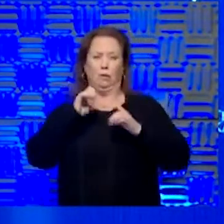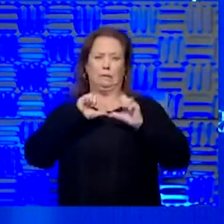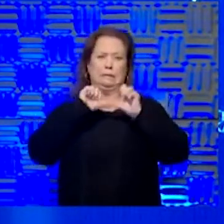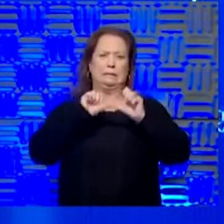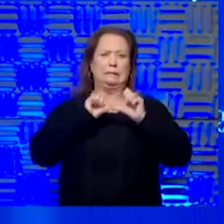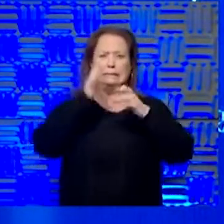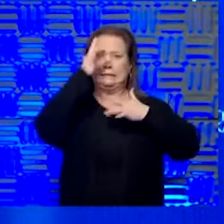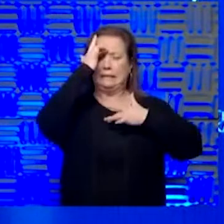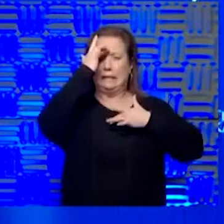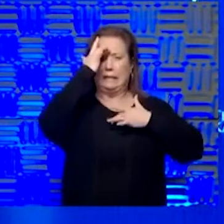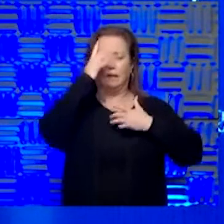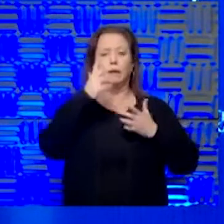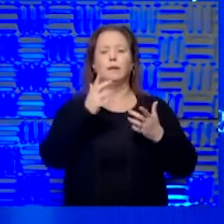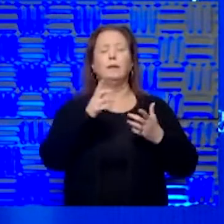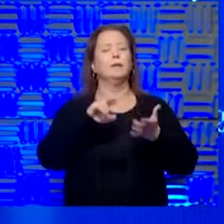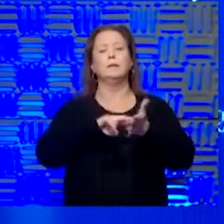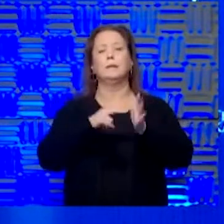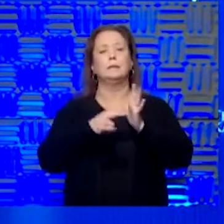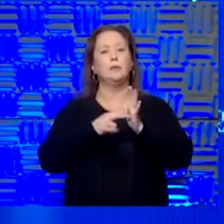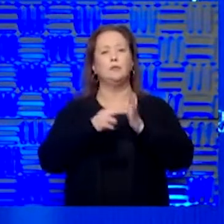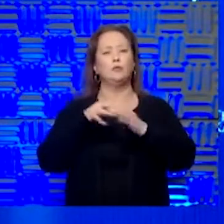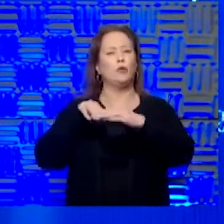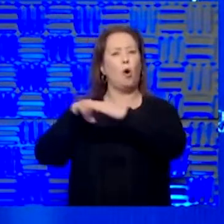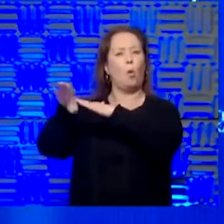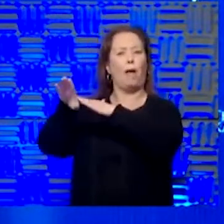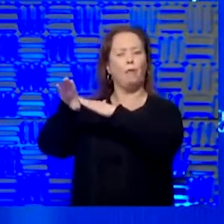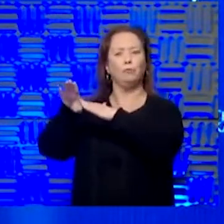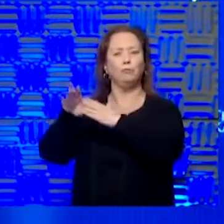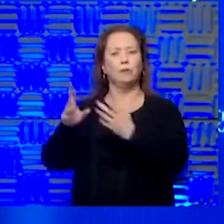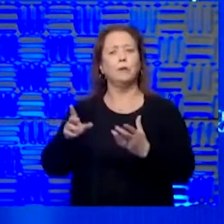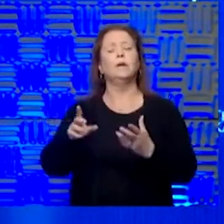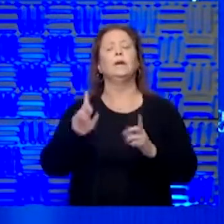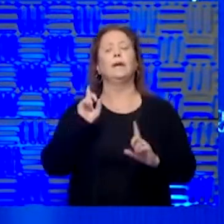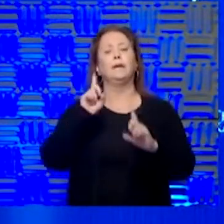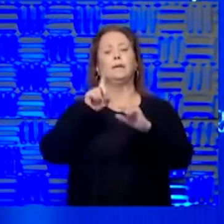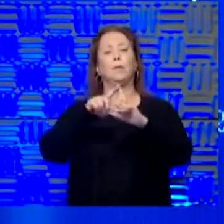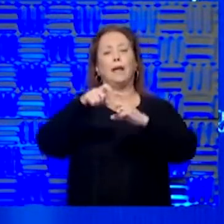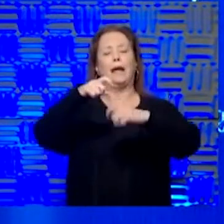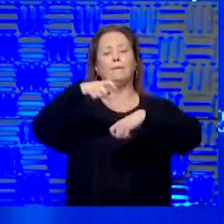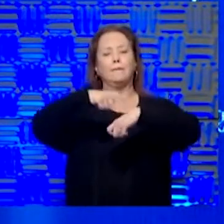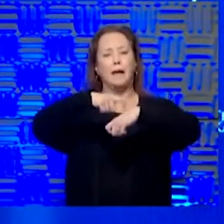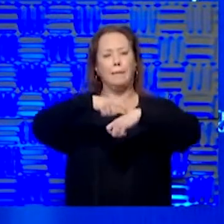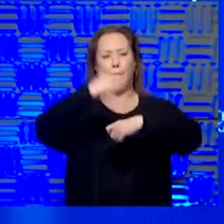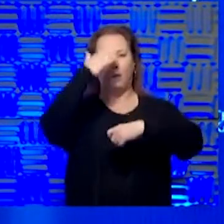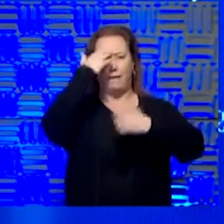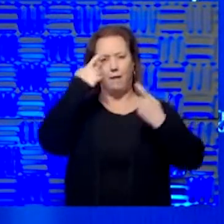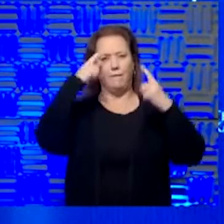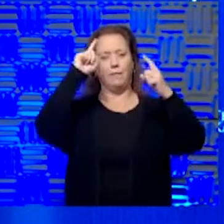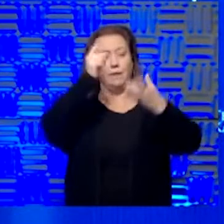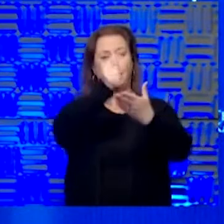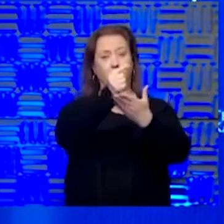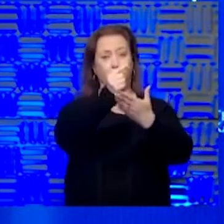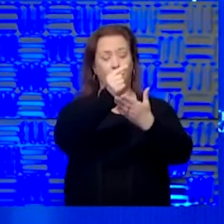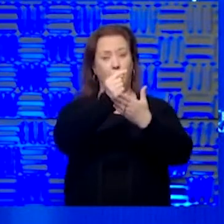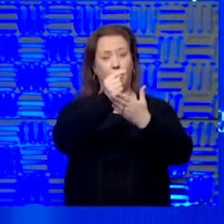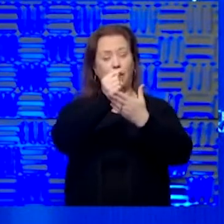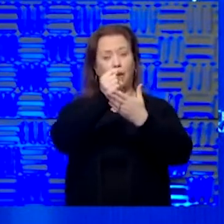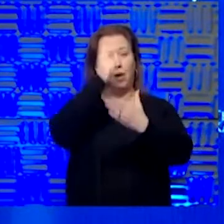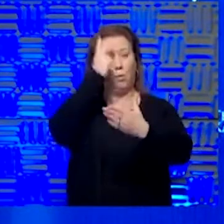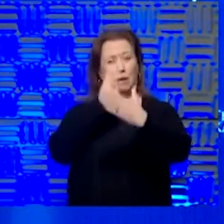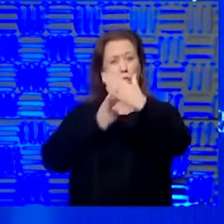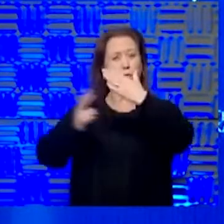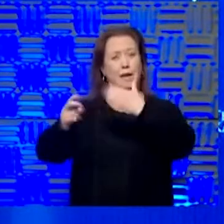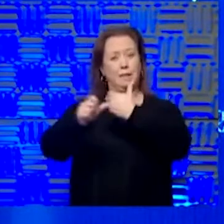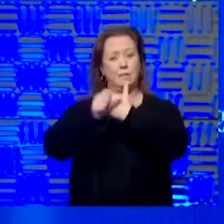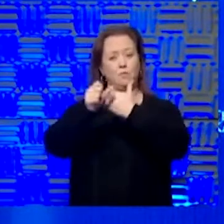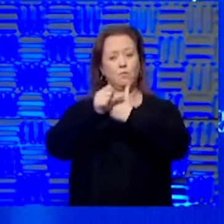that you need to do that or should do that until such time as we know we have effective therapy. We can better predict what the risk